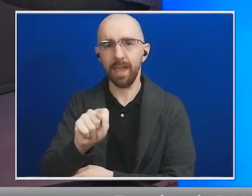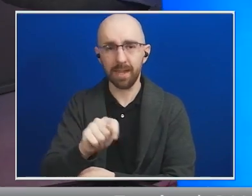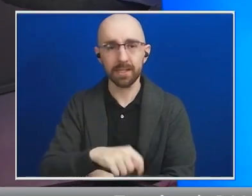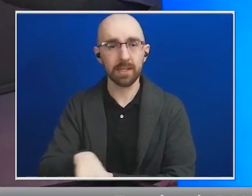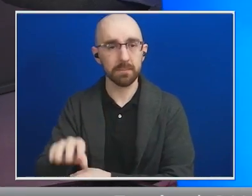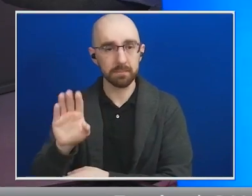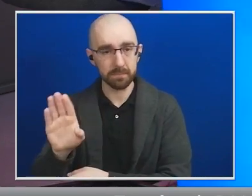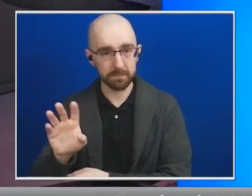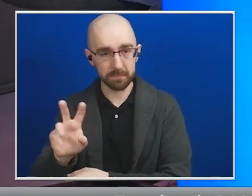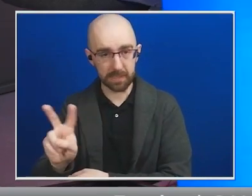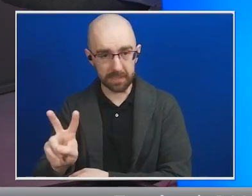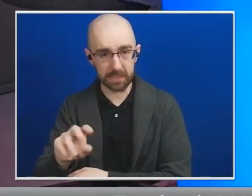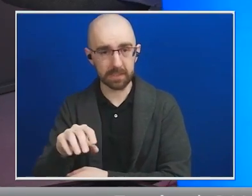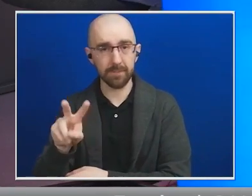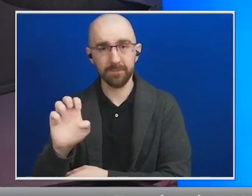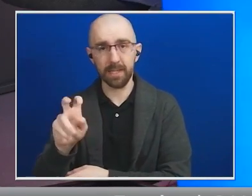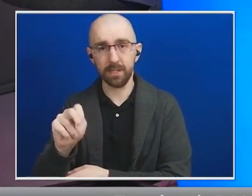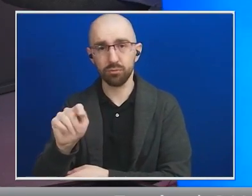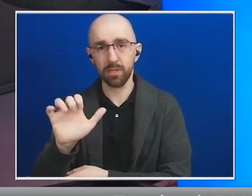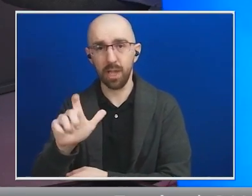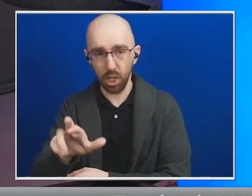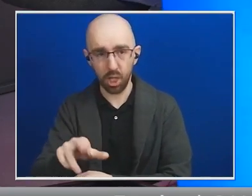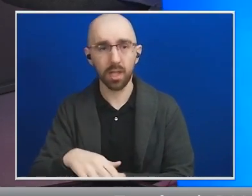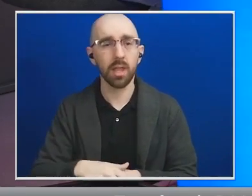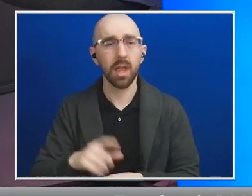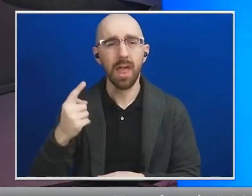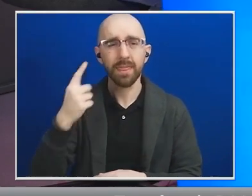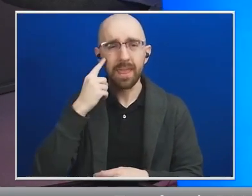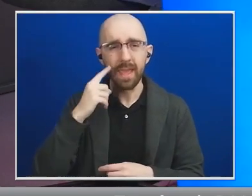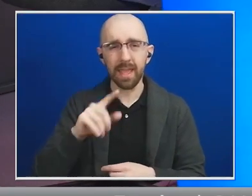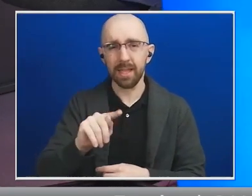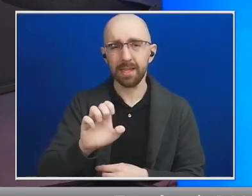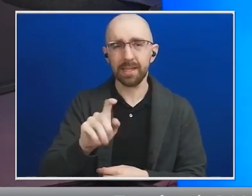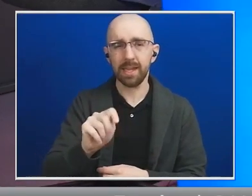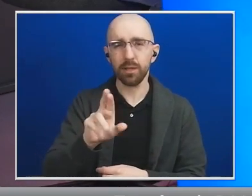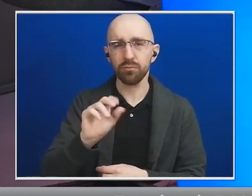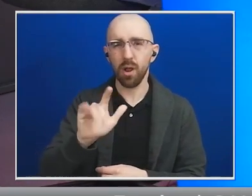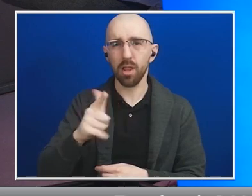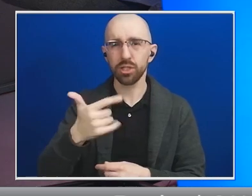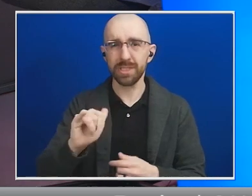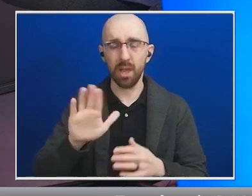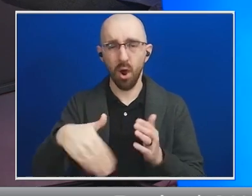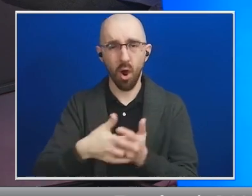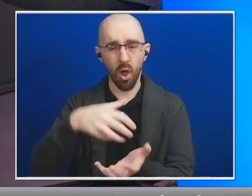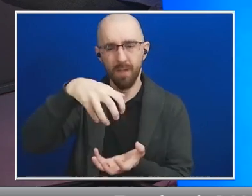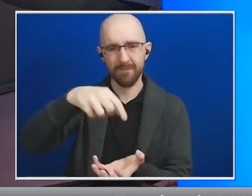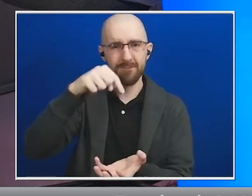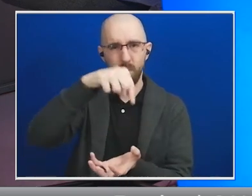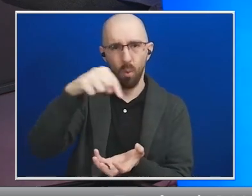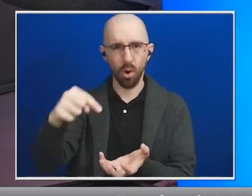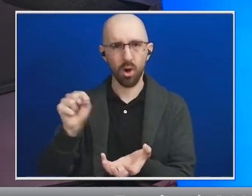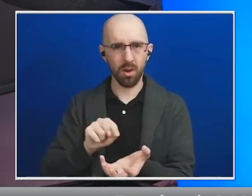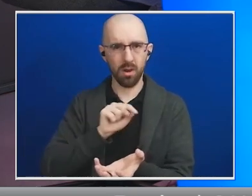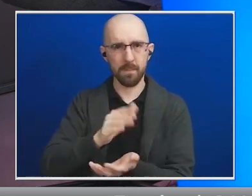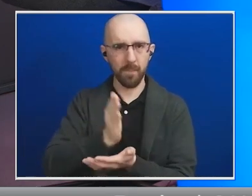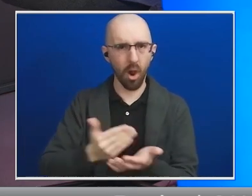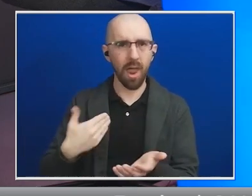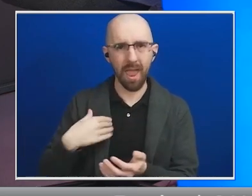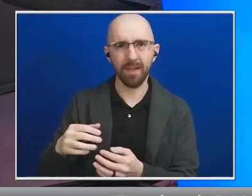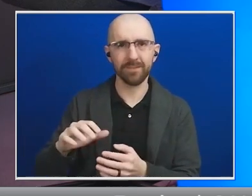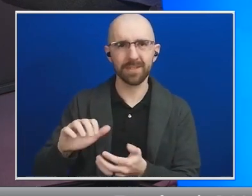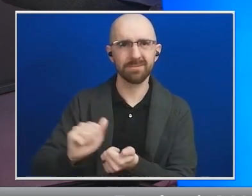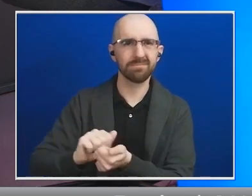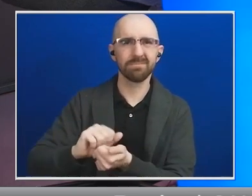think tetralogy, as we learned, then all 4 chambers of your heart are have a defect. So I know a lot a different lingo.